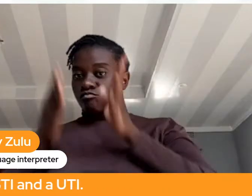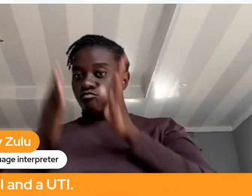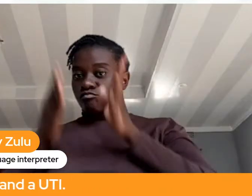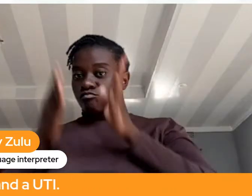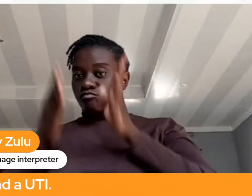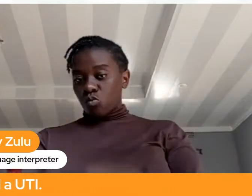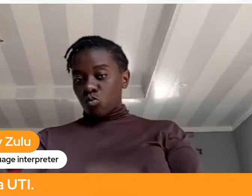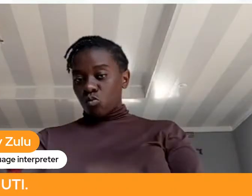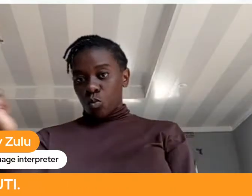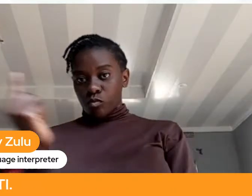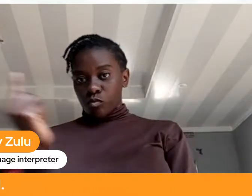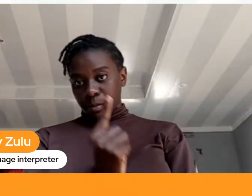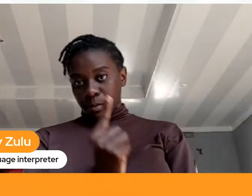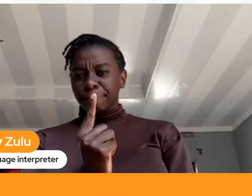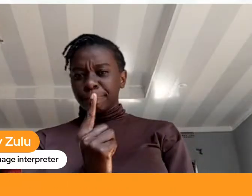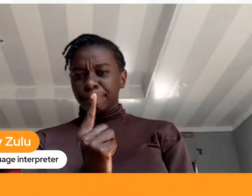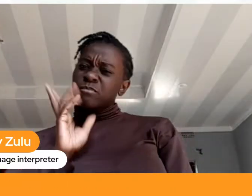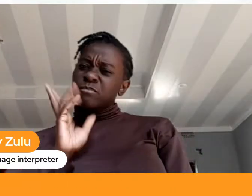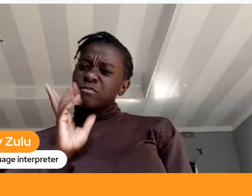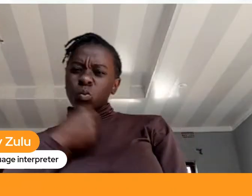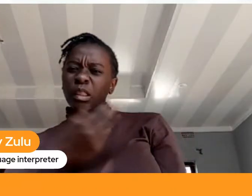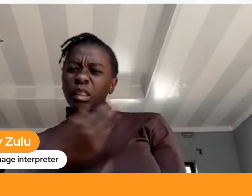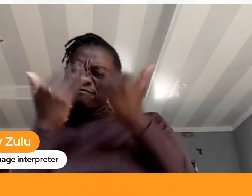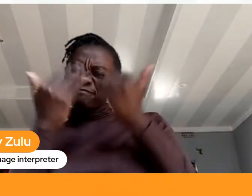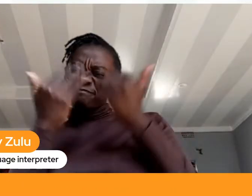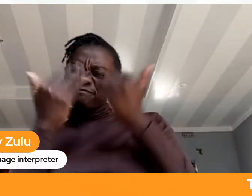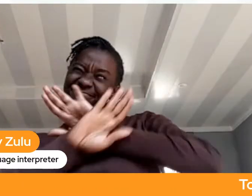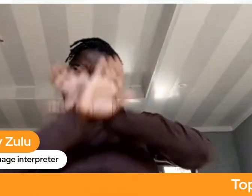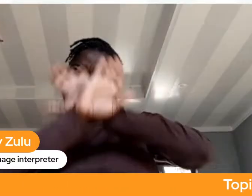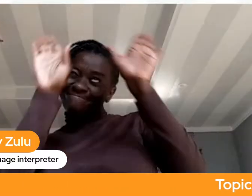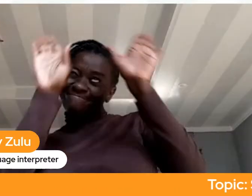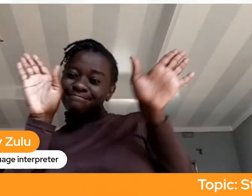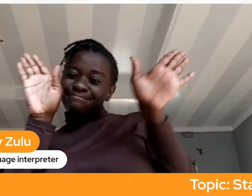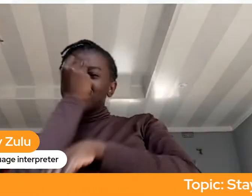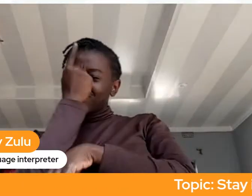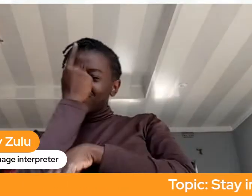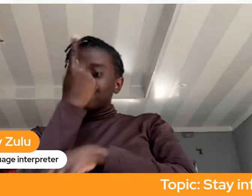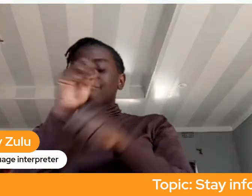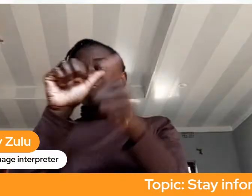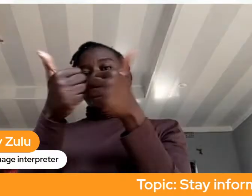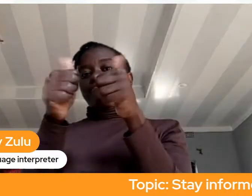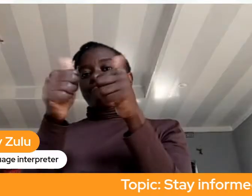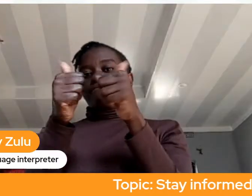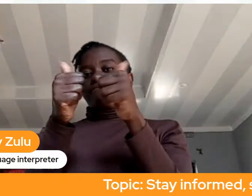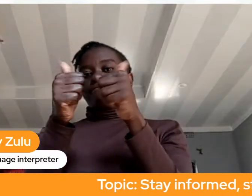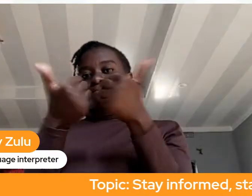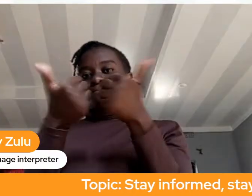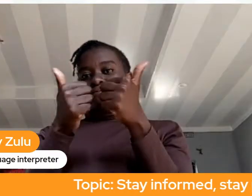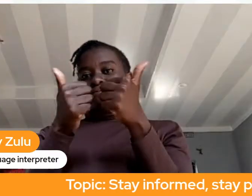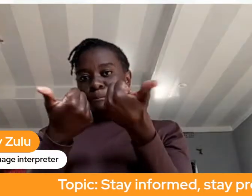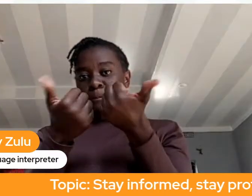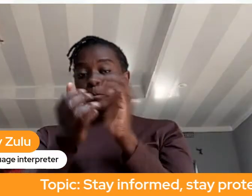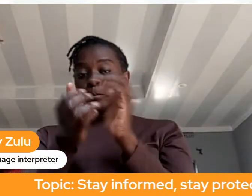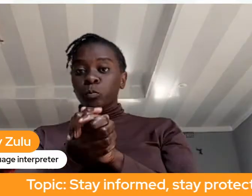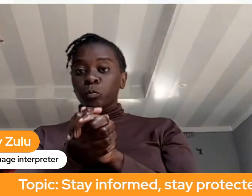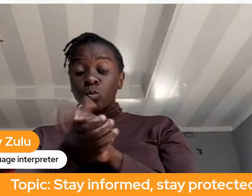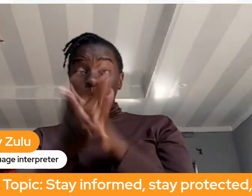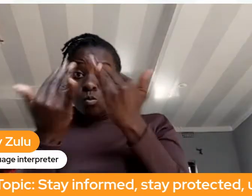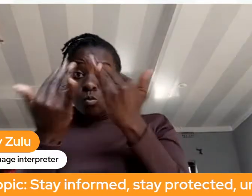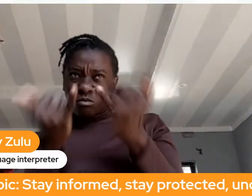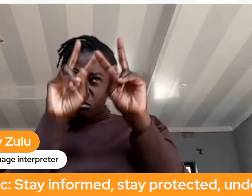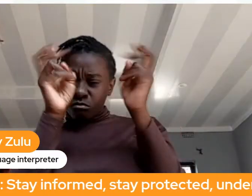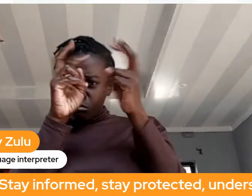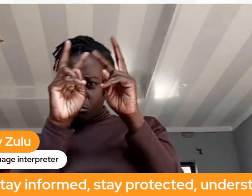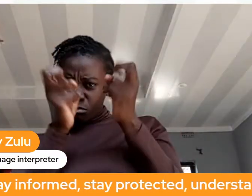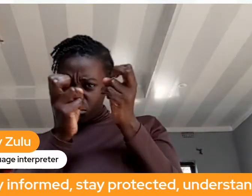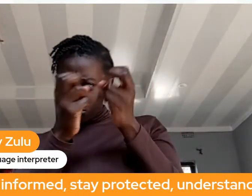what exactly we're talking about. And not forgetting to introduce the topic of the discussion today. We are talking about